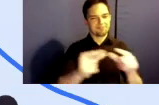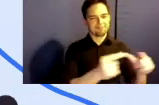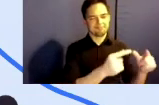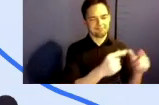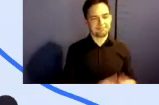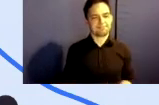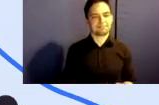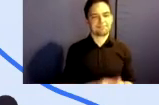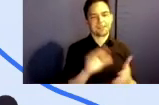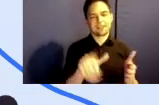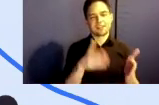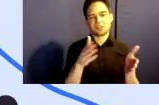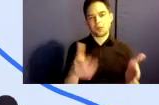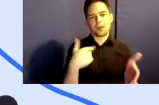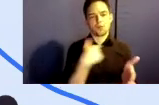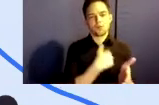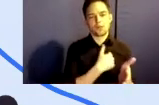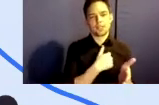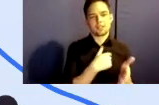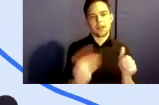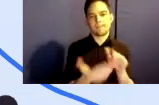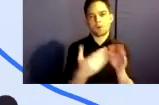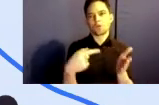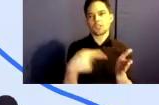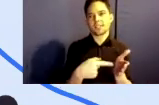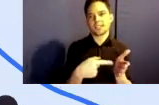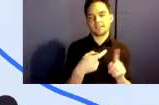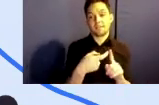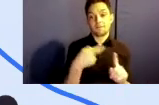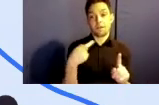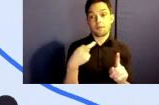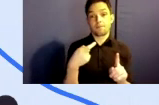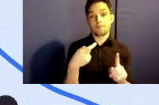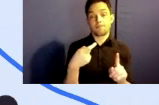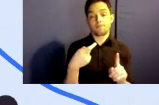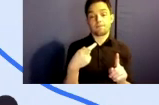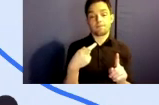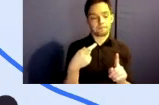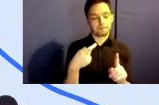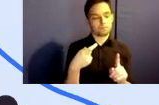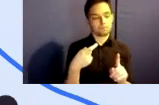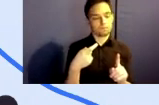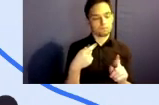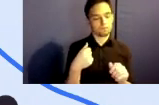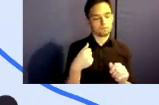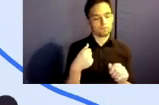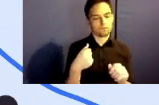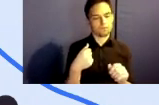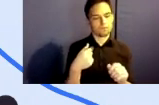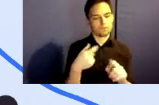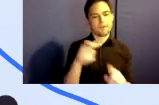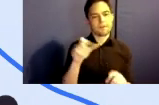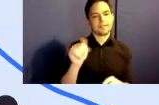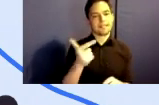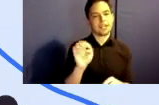This is the way we approach it from SAGE, let us say, perspective, and